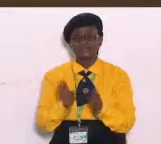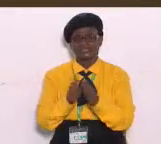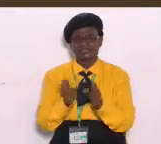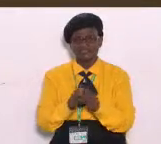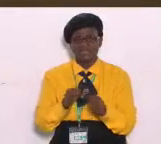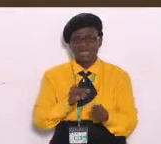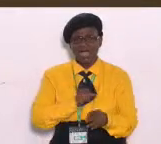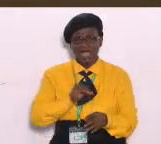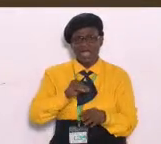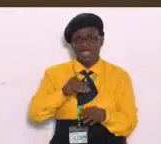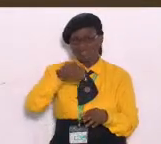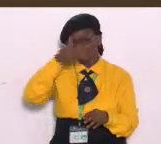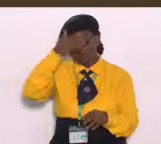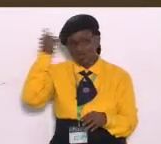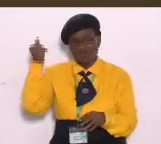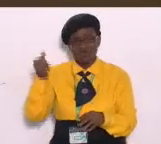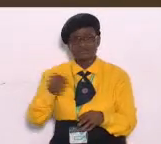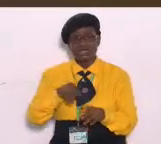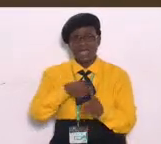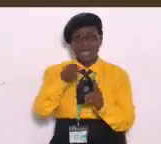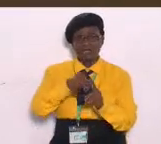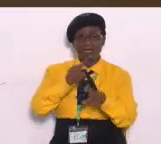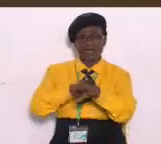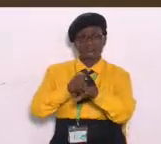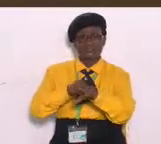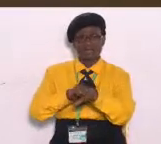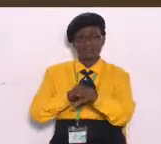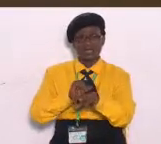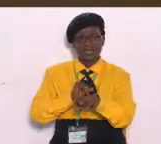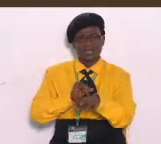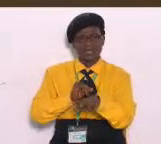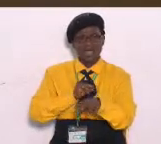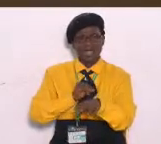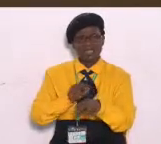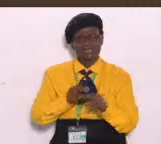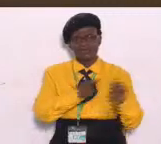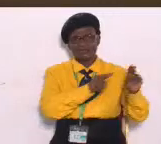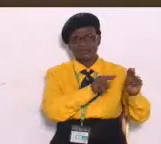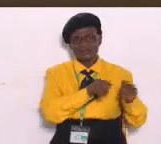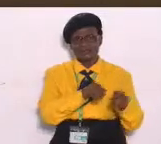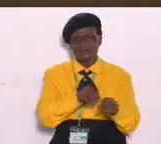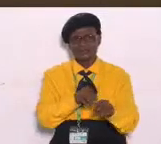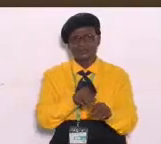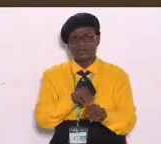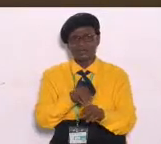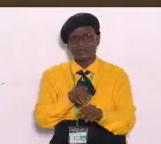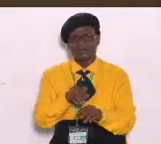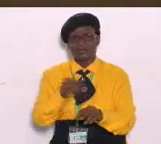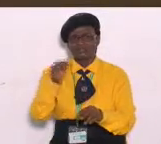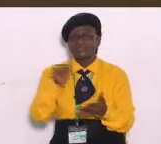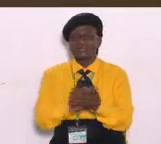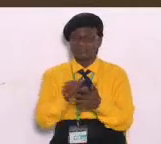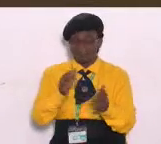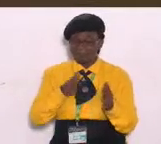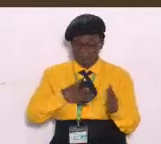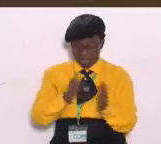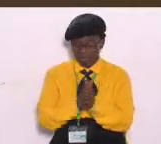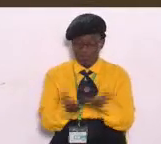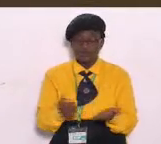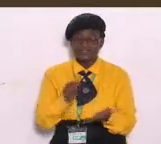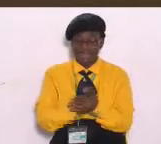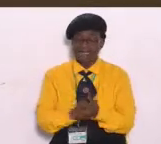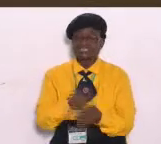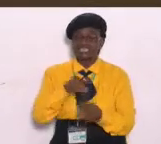I forgot about, I knew that I'm supposed, when they, by January, they will call me to come and defend